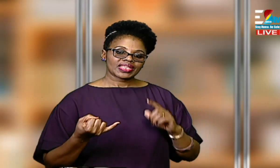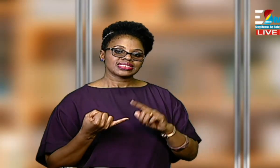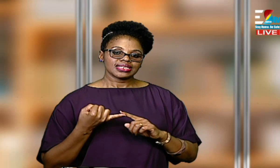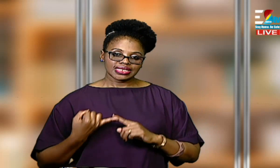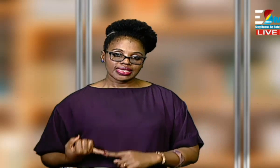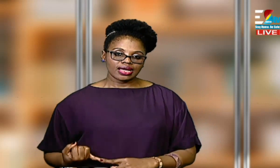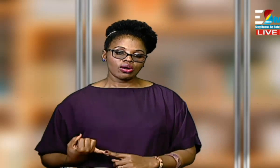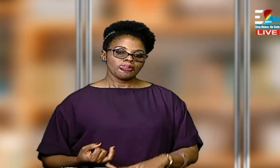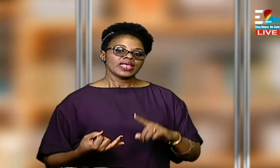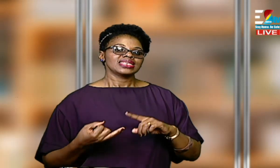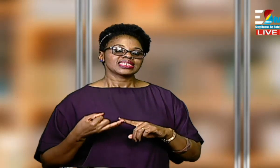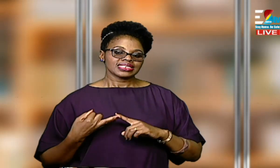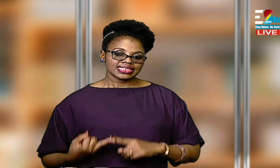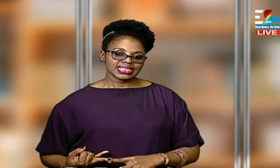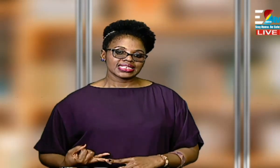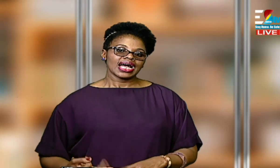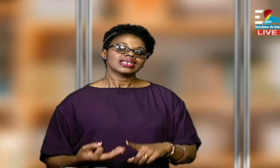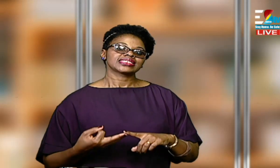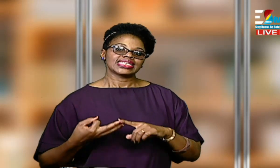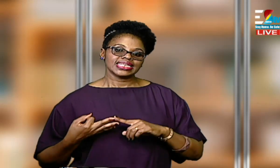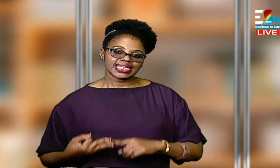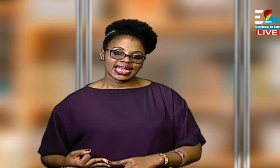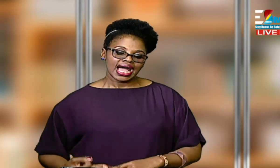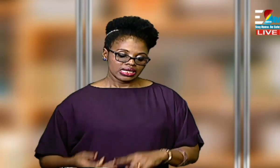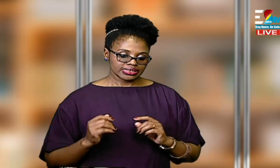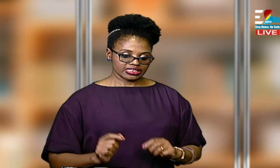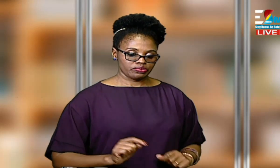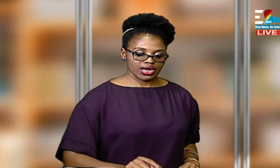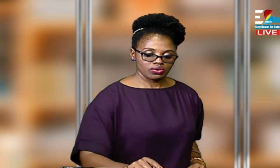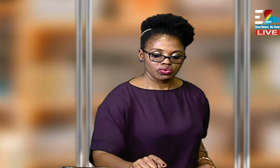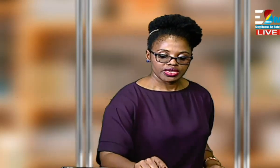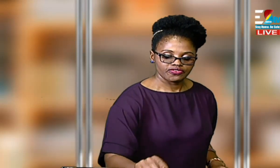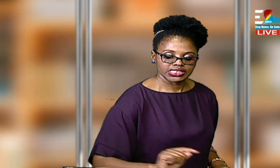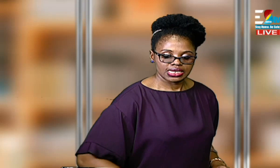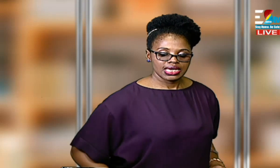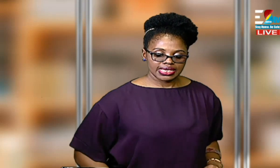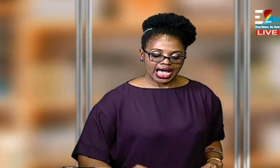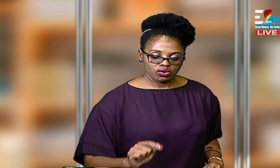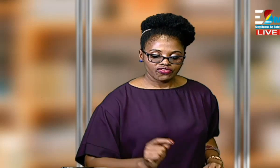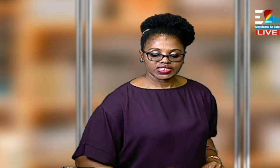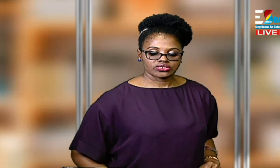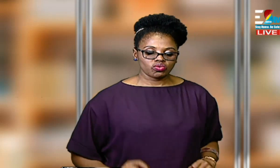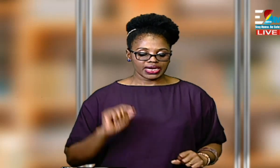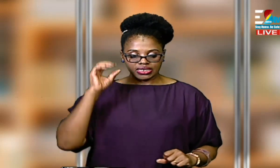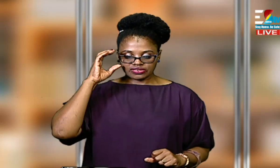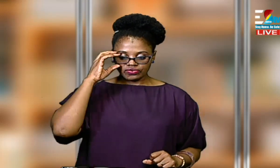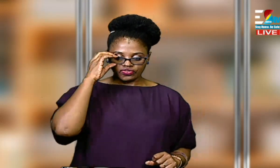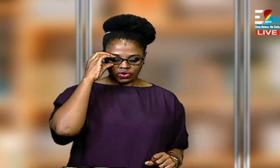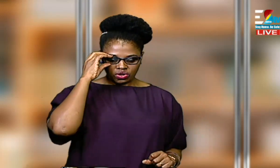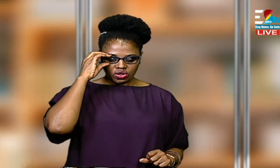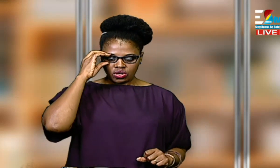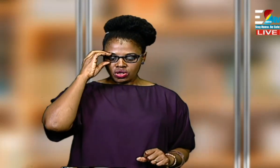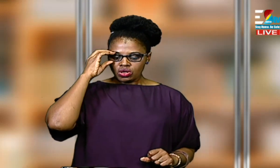tenhloko isikhathi sanyalo nesikhathi lesenga satihlela sesibuka lokunye futhi nyalo mfundzi sichubeke